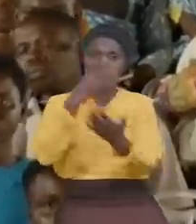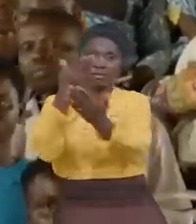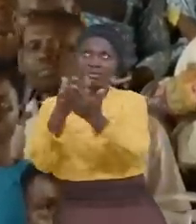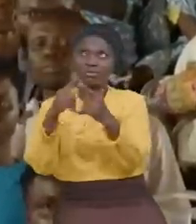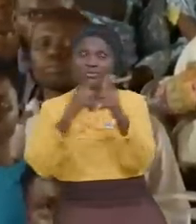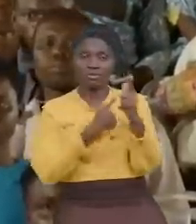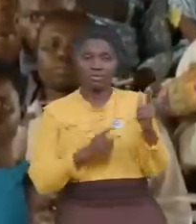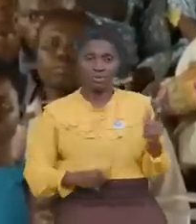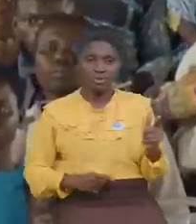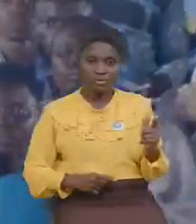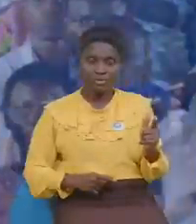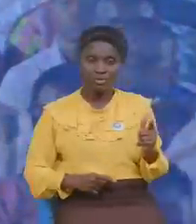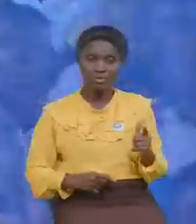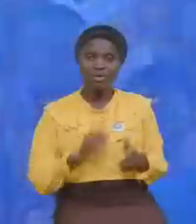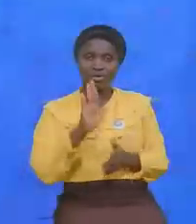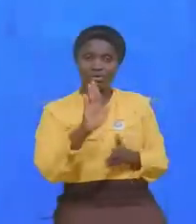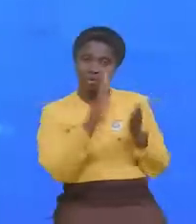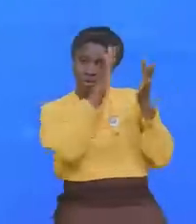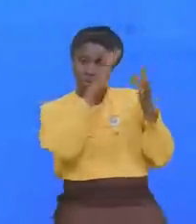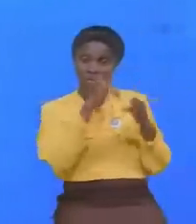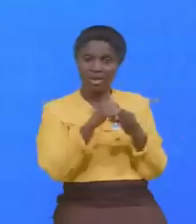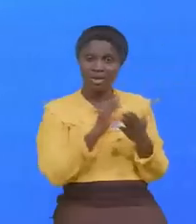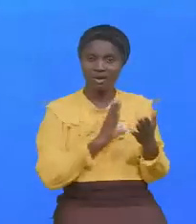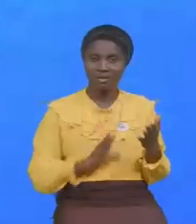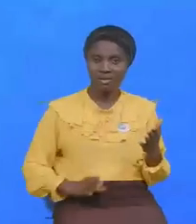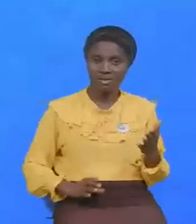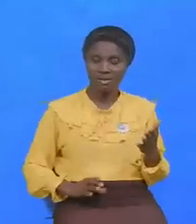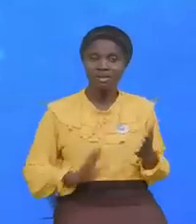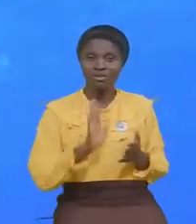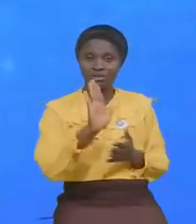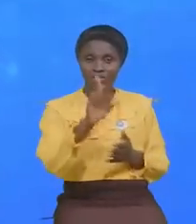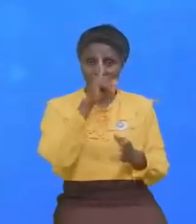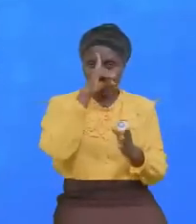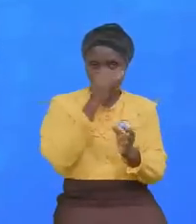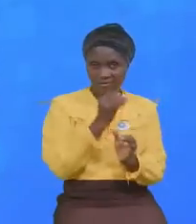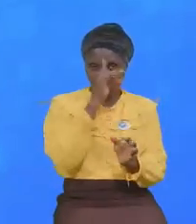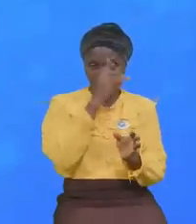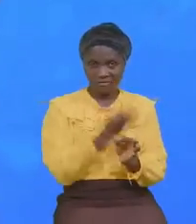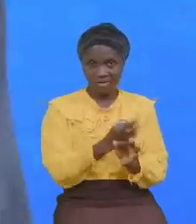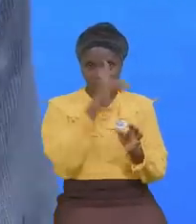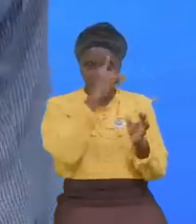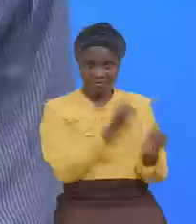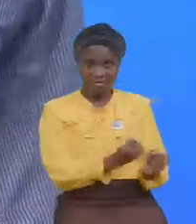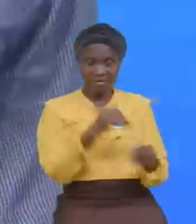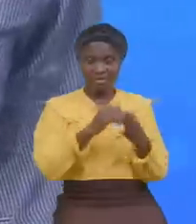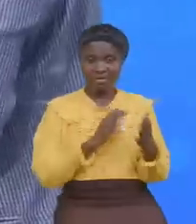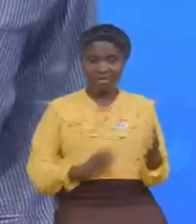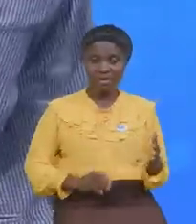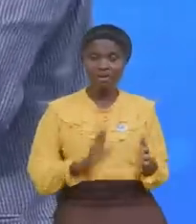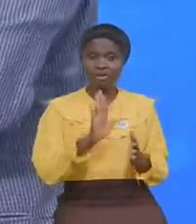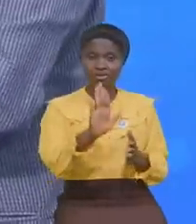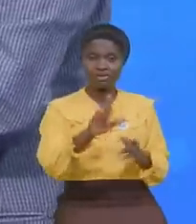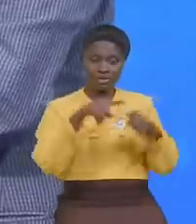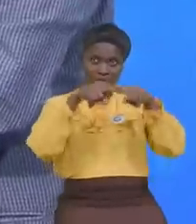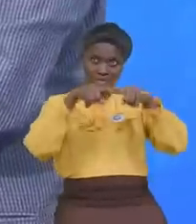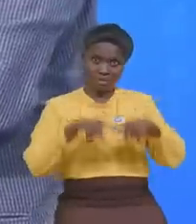Your hope in Christ. Your faith in Christ. Your dependence